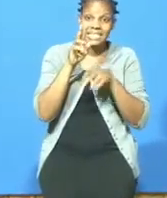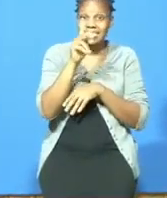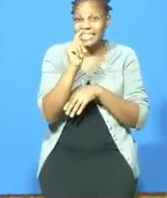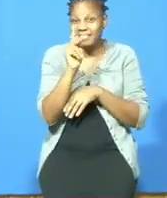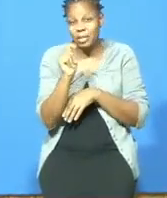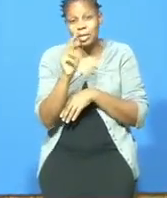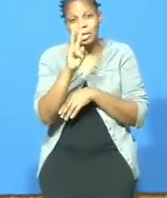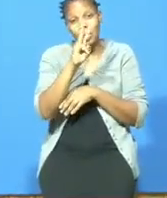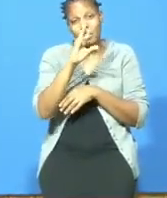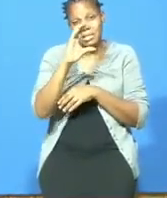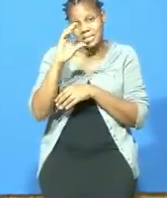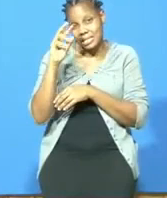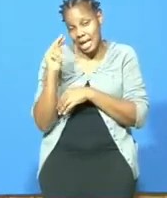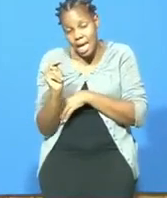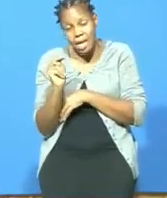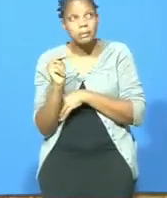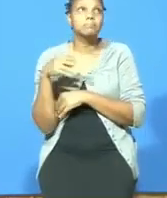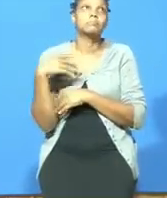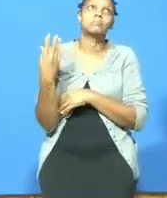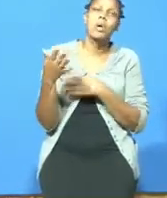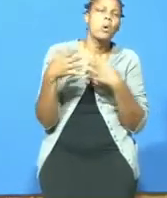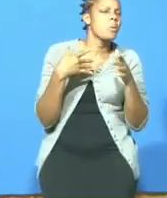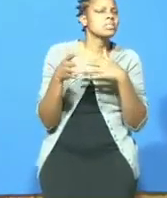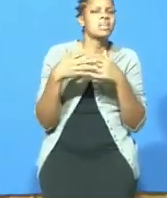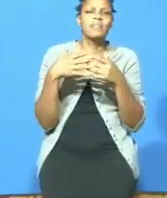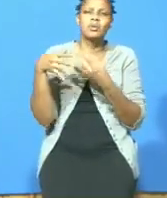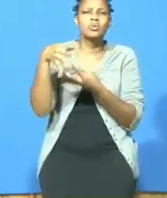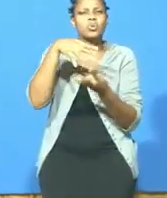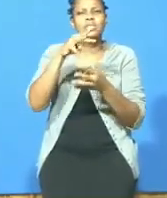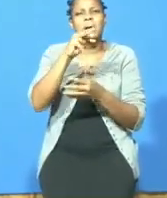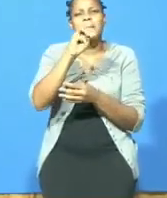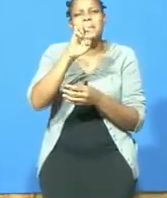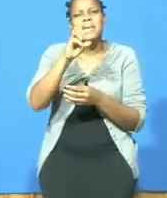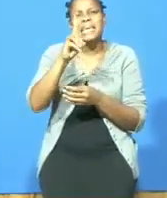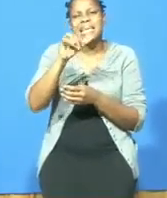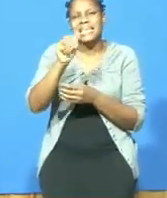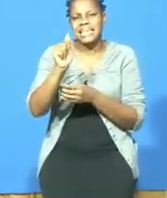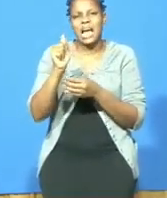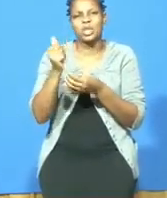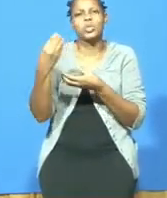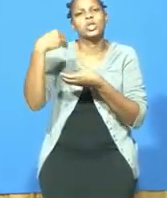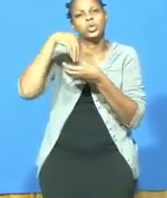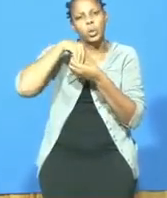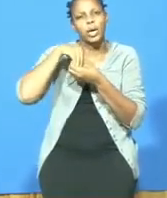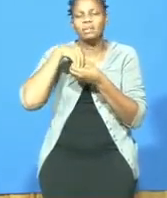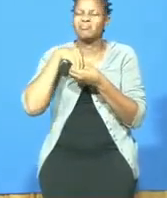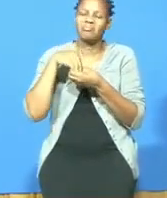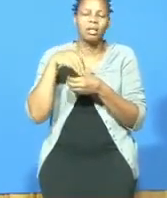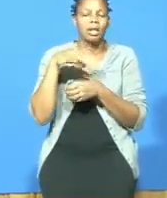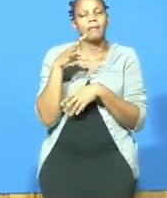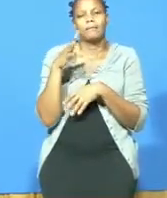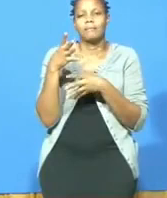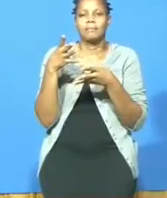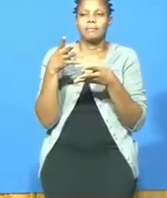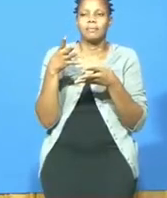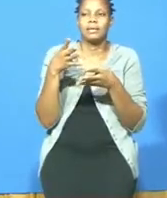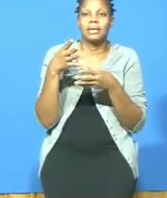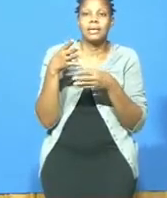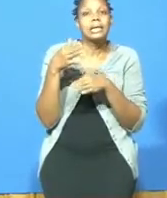TV, WCCN, whatever social media platform you're joining us from